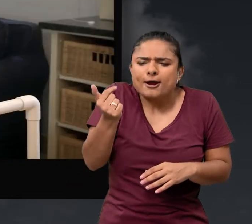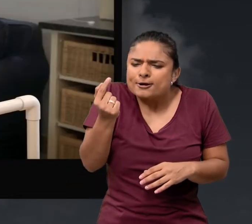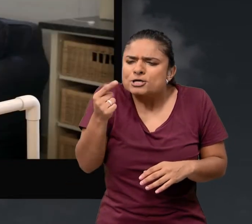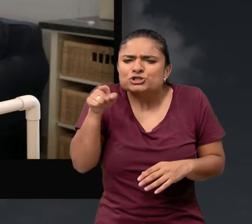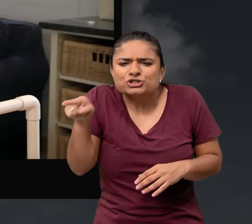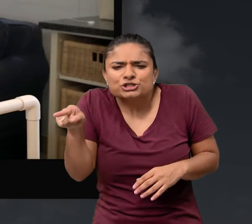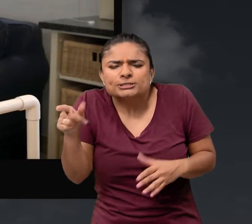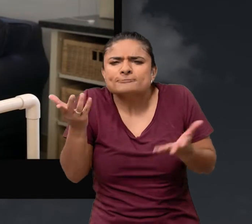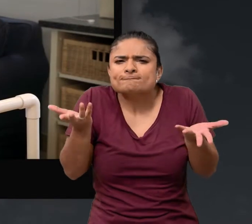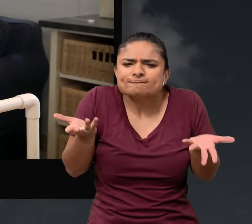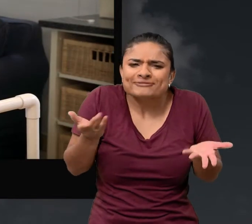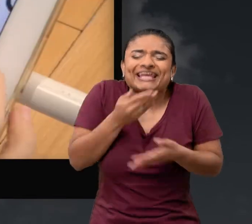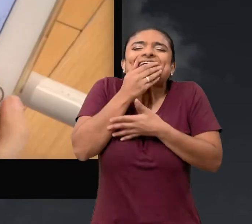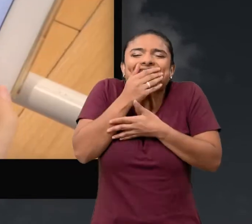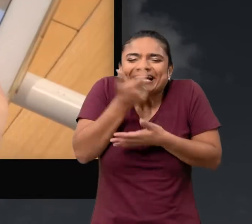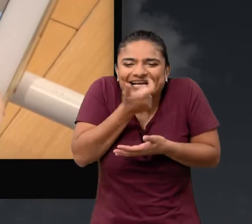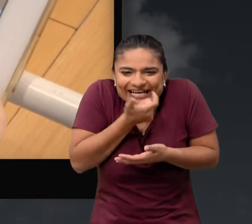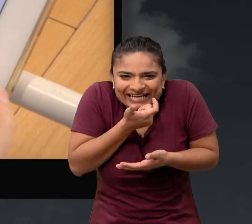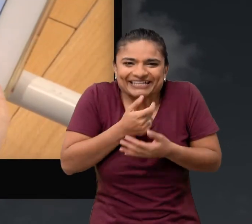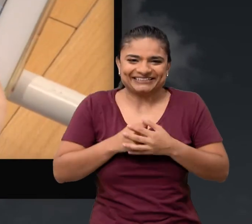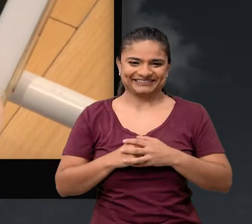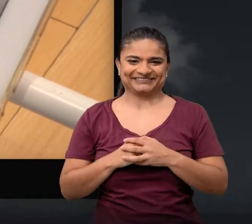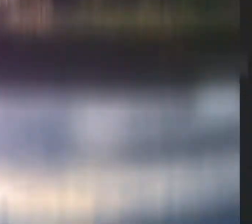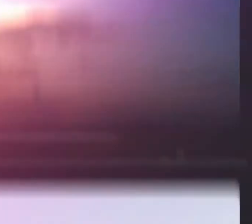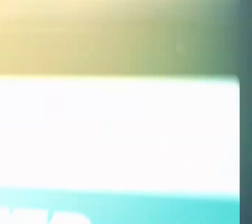as though she is.